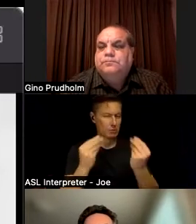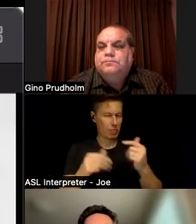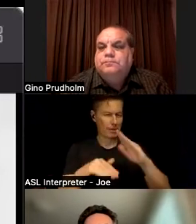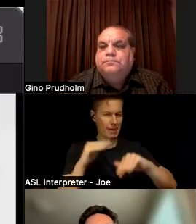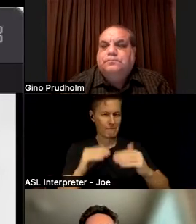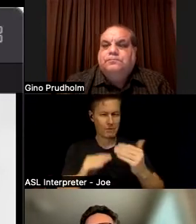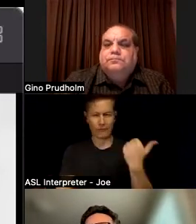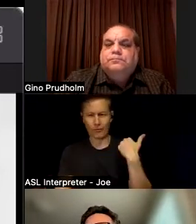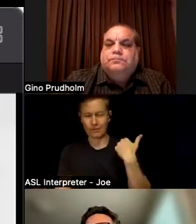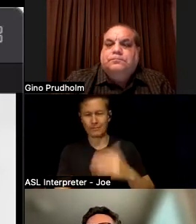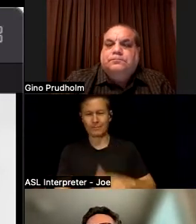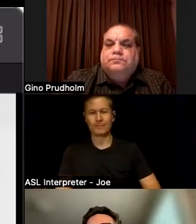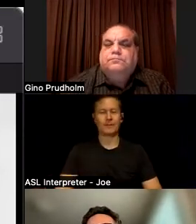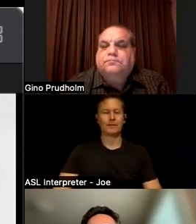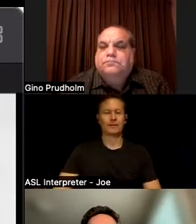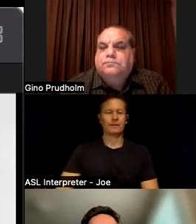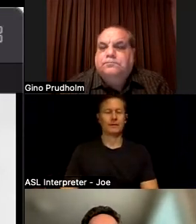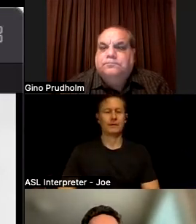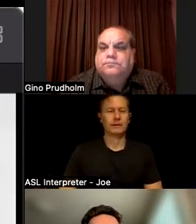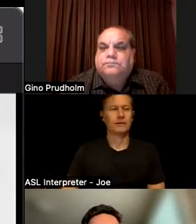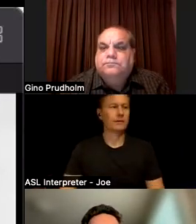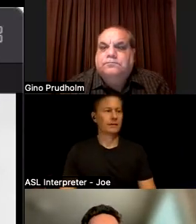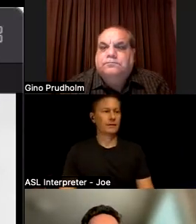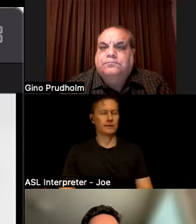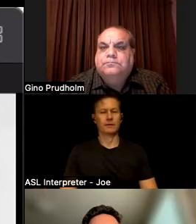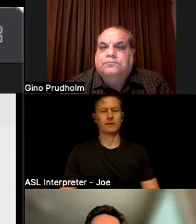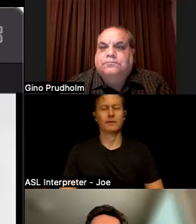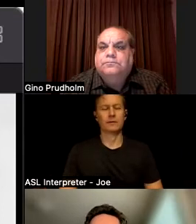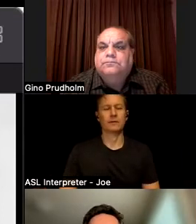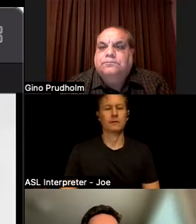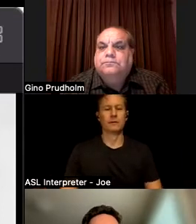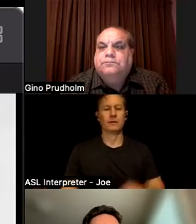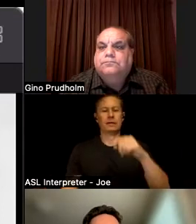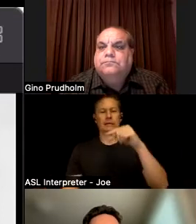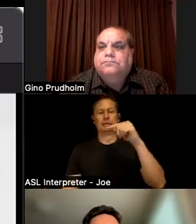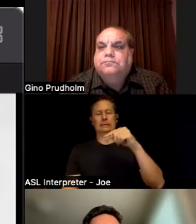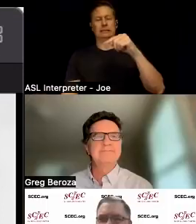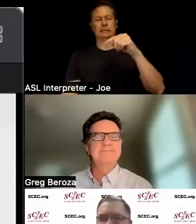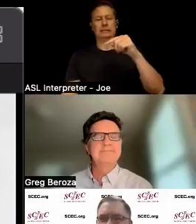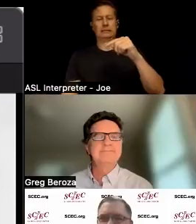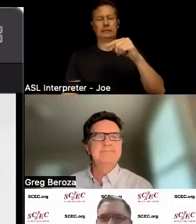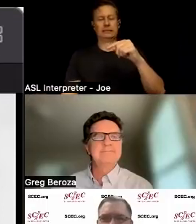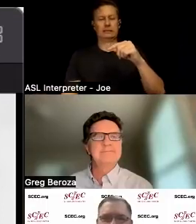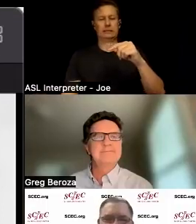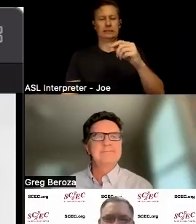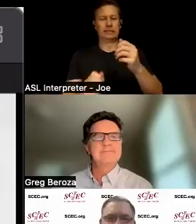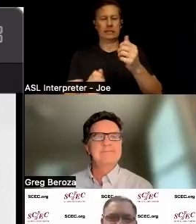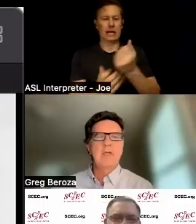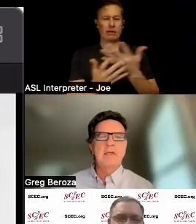just kind of like a Murphy's Law type of afternoon here. So go ahead,